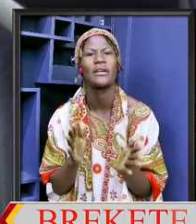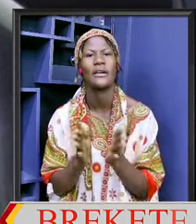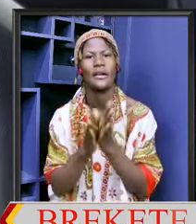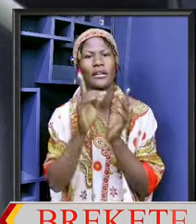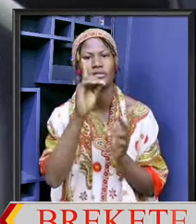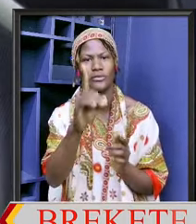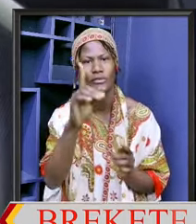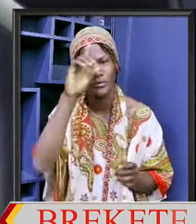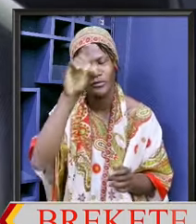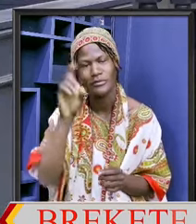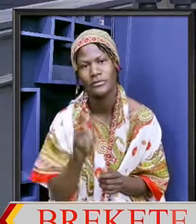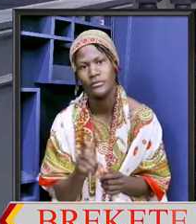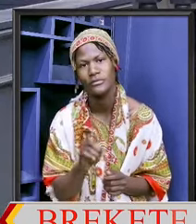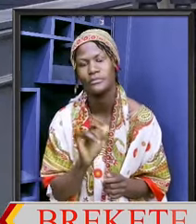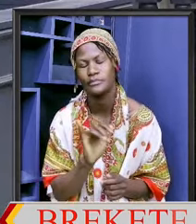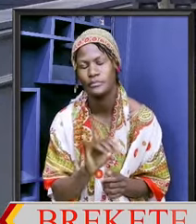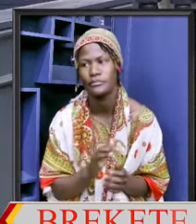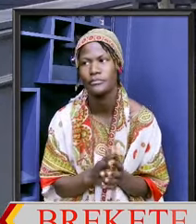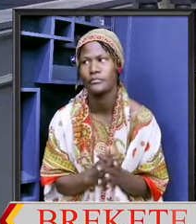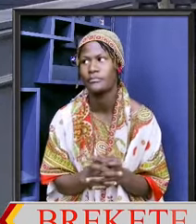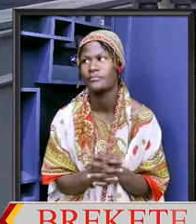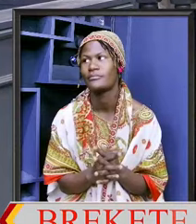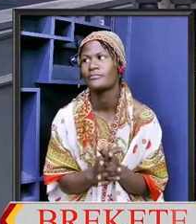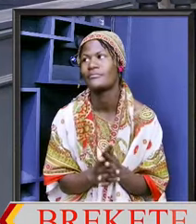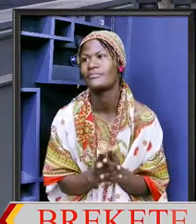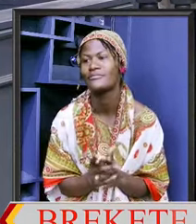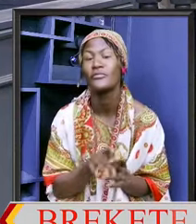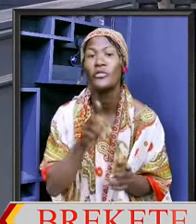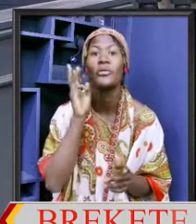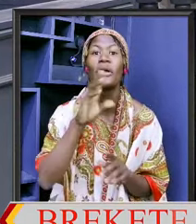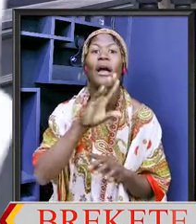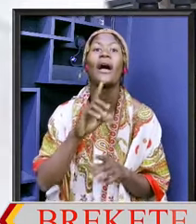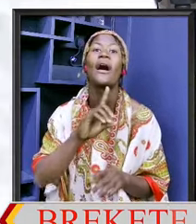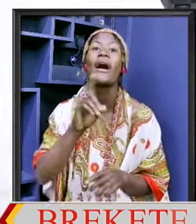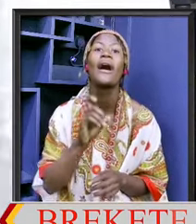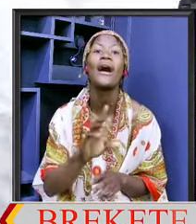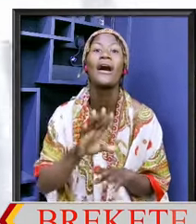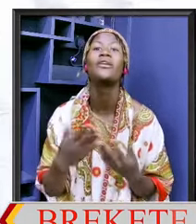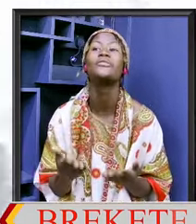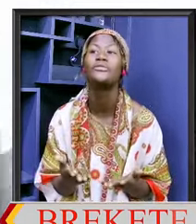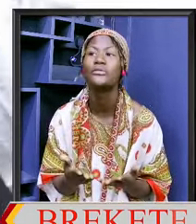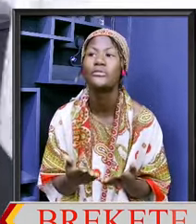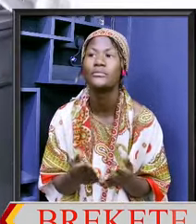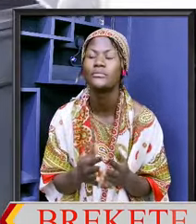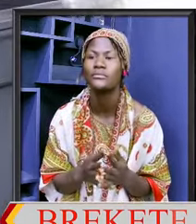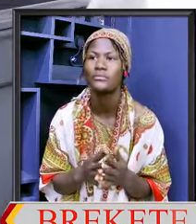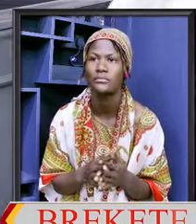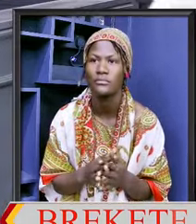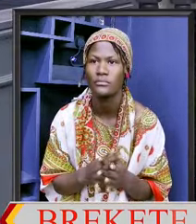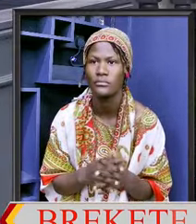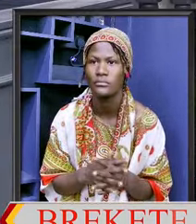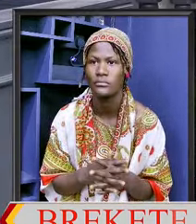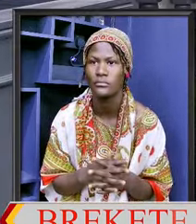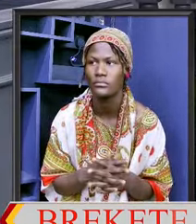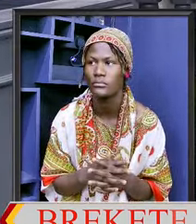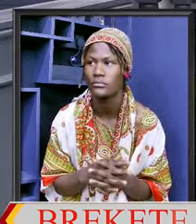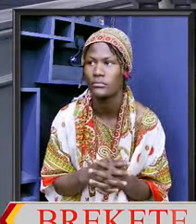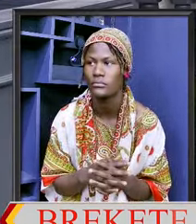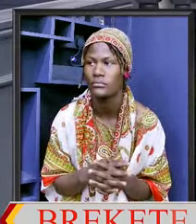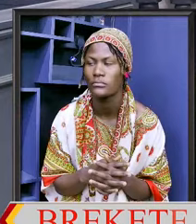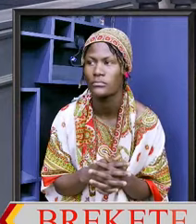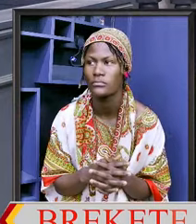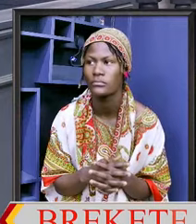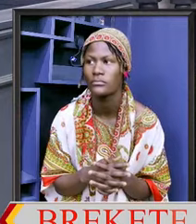Hey, wait. You go ask her more. You go ask her. Sorry, sir. Sorry for taking my left